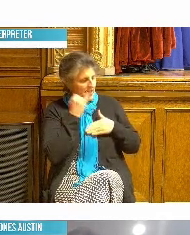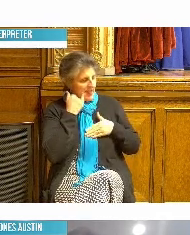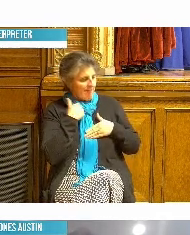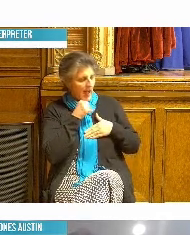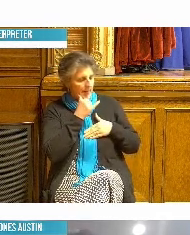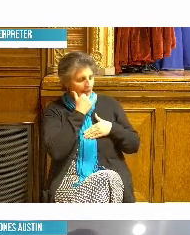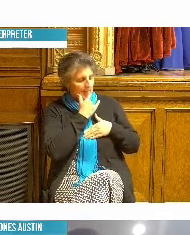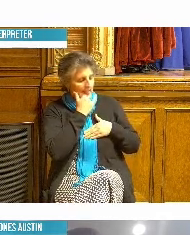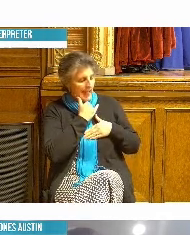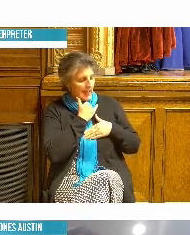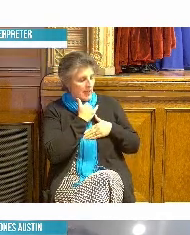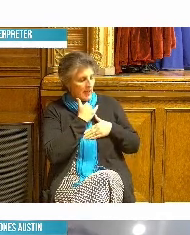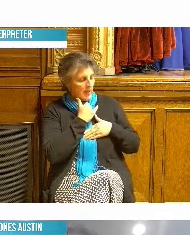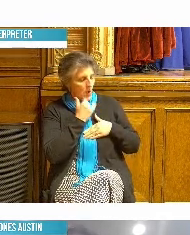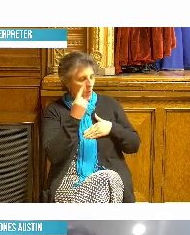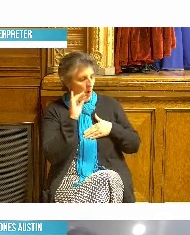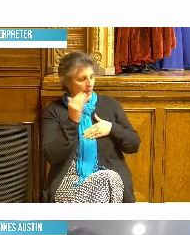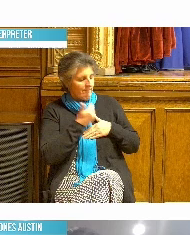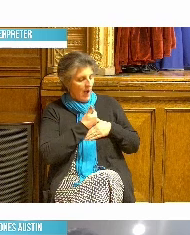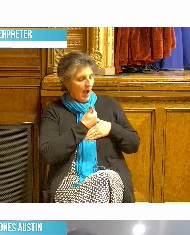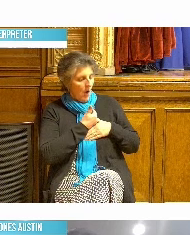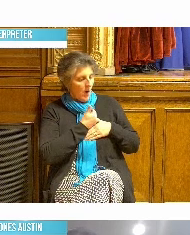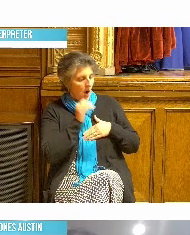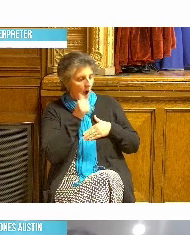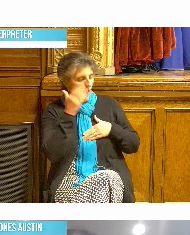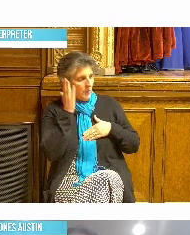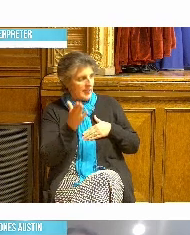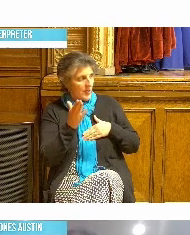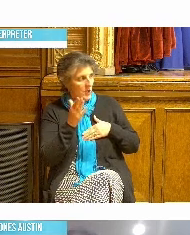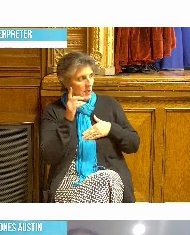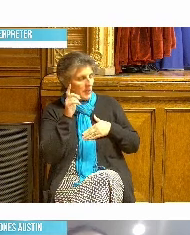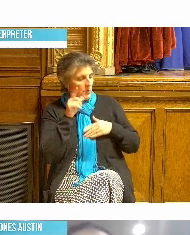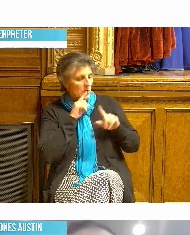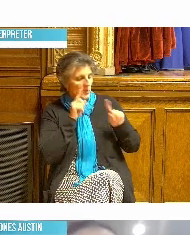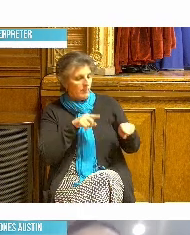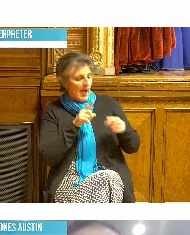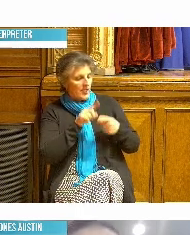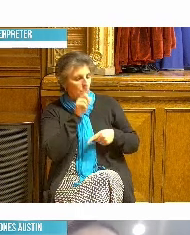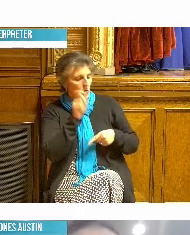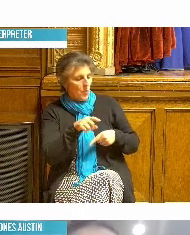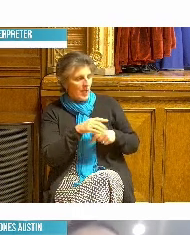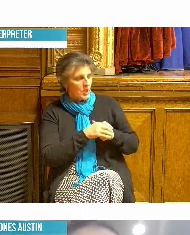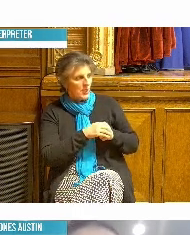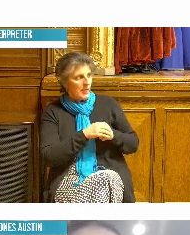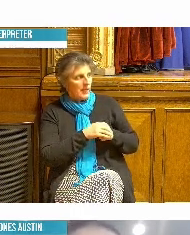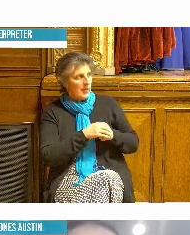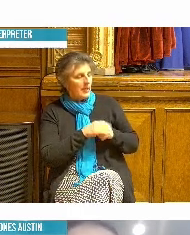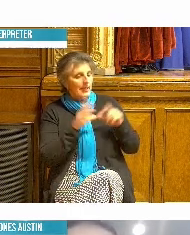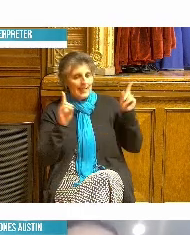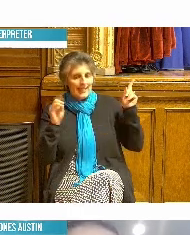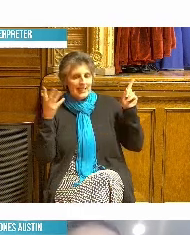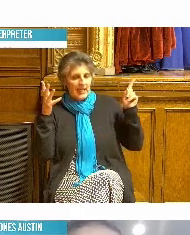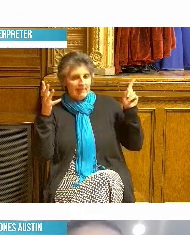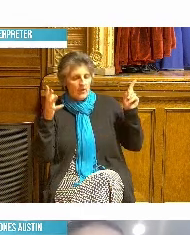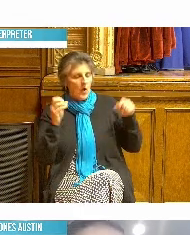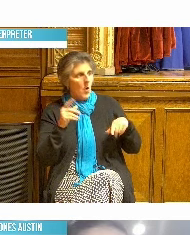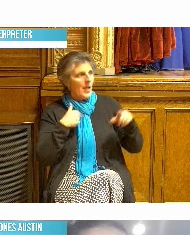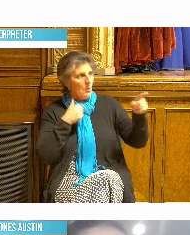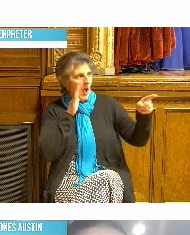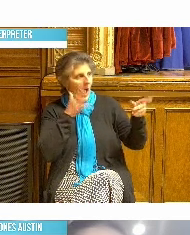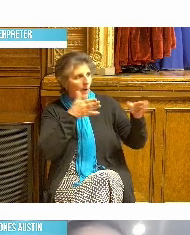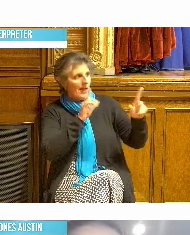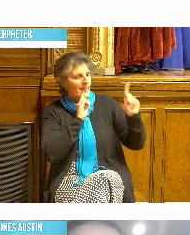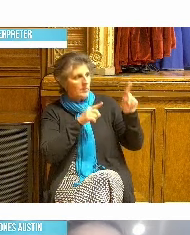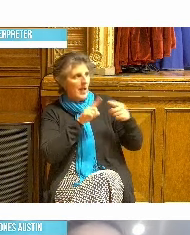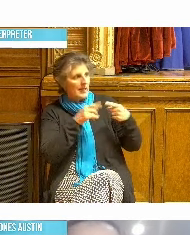not mistaken, one of our other presenters was responding to the question. He did. Okay, well, I'll let them